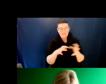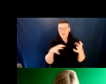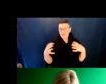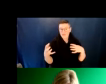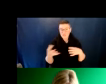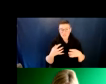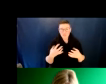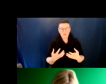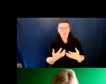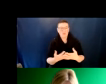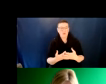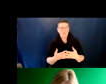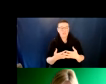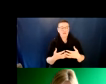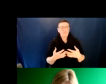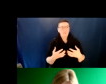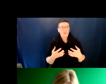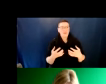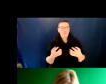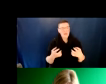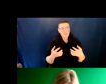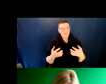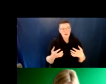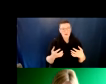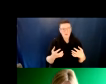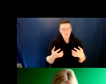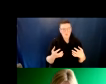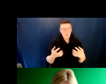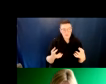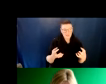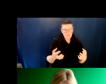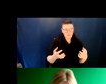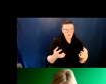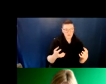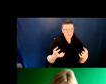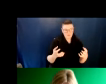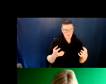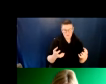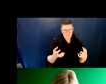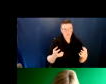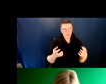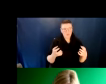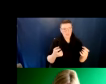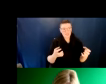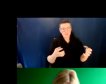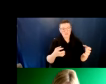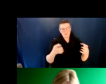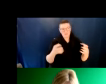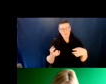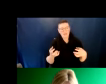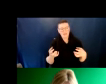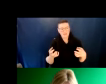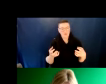and that's how they initially learn about the world. So that's where we get the metaphors. For example, relationship